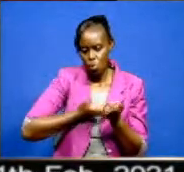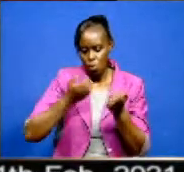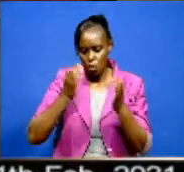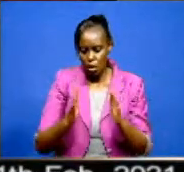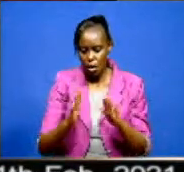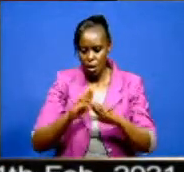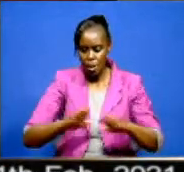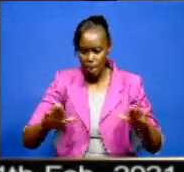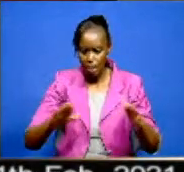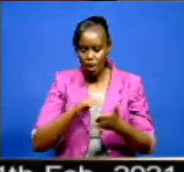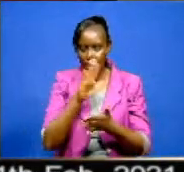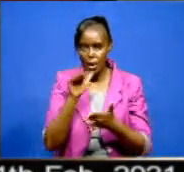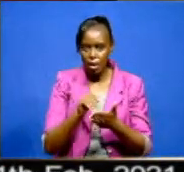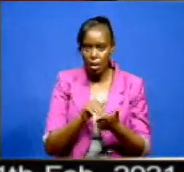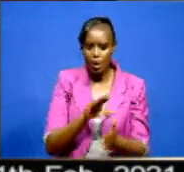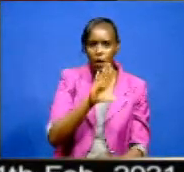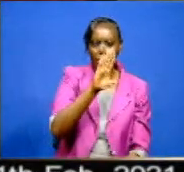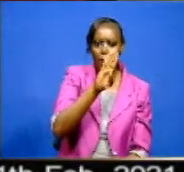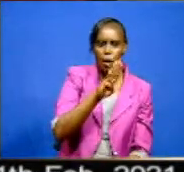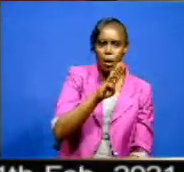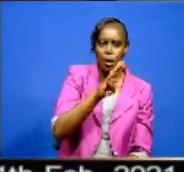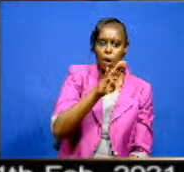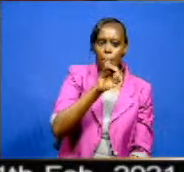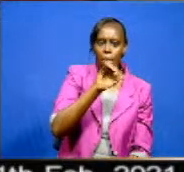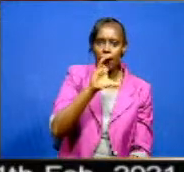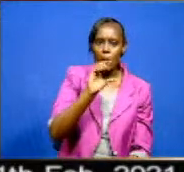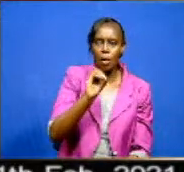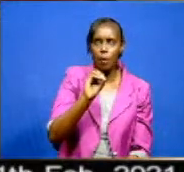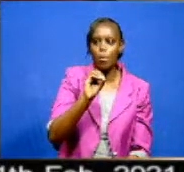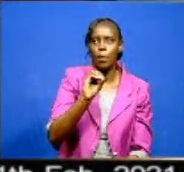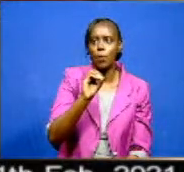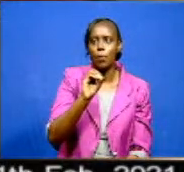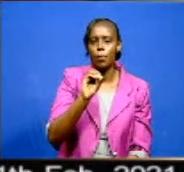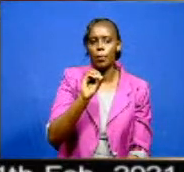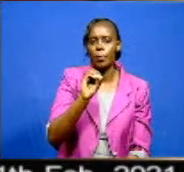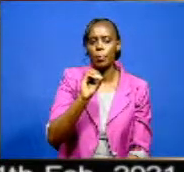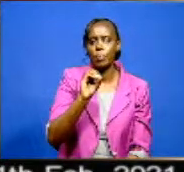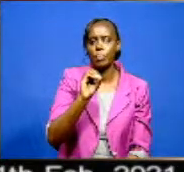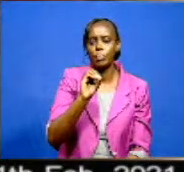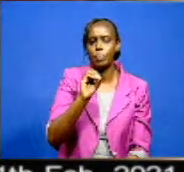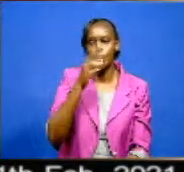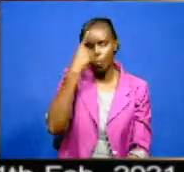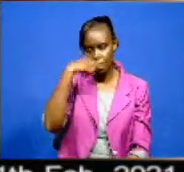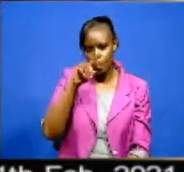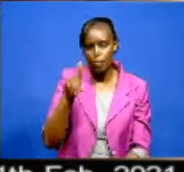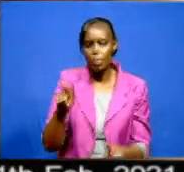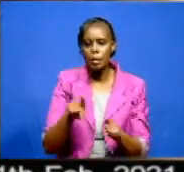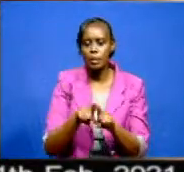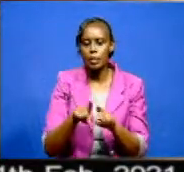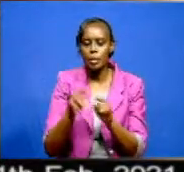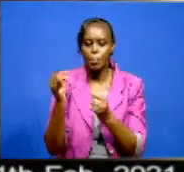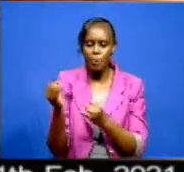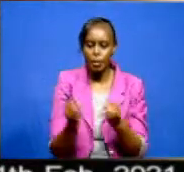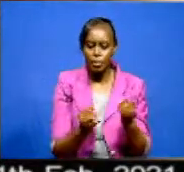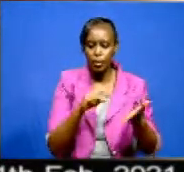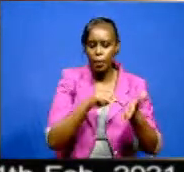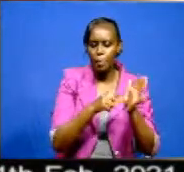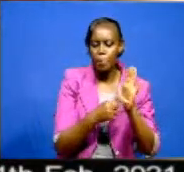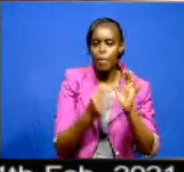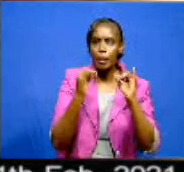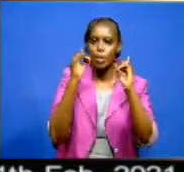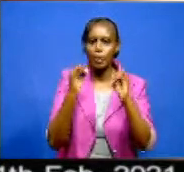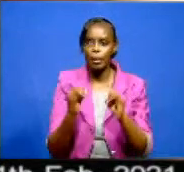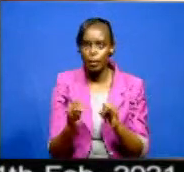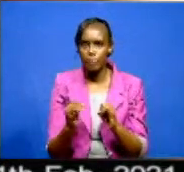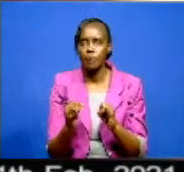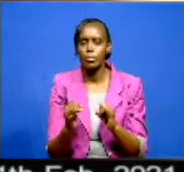including bioprospecting. Madam Speaker, the policy also introduces new definitions,